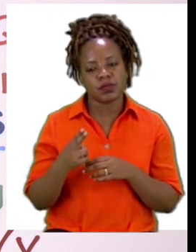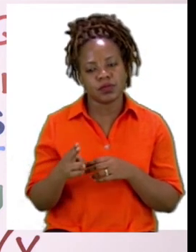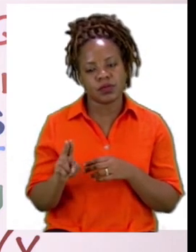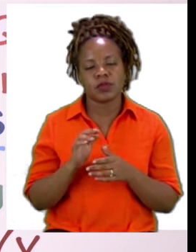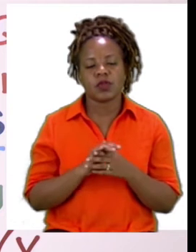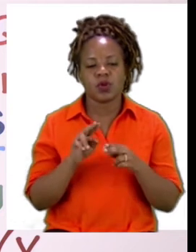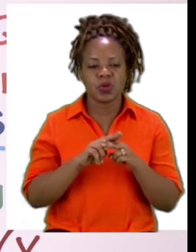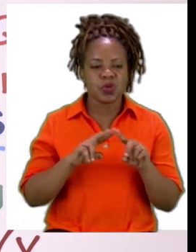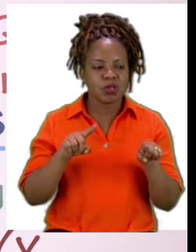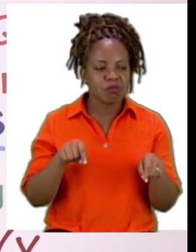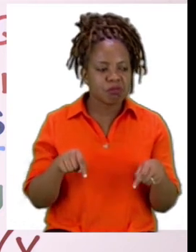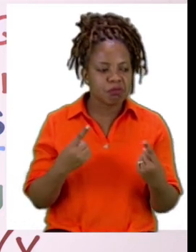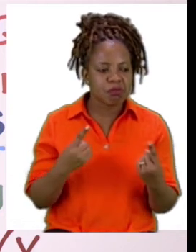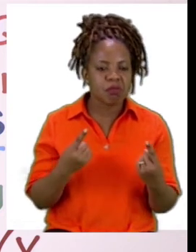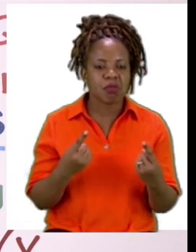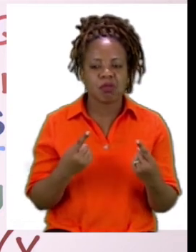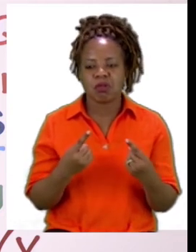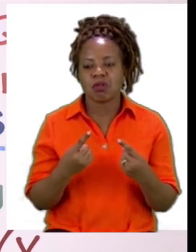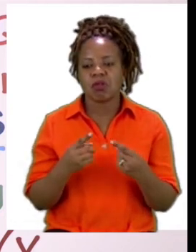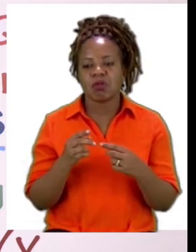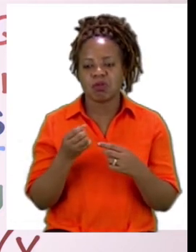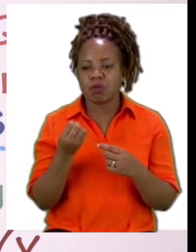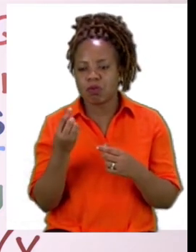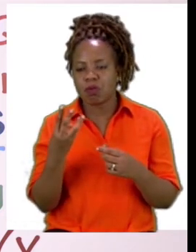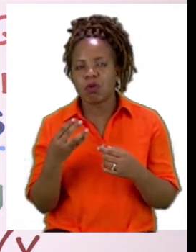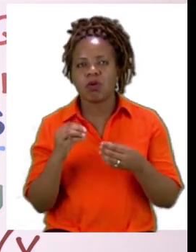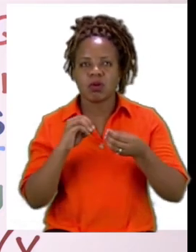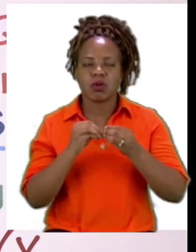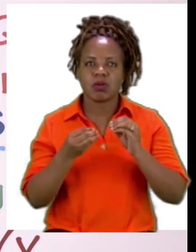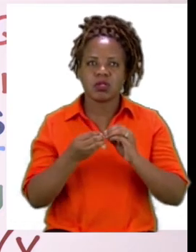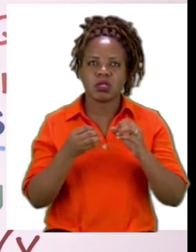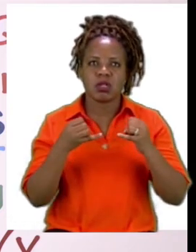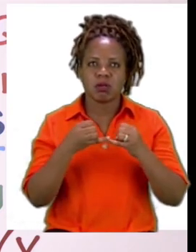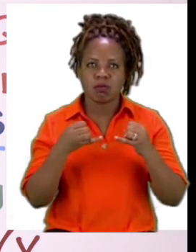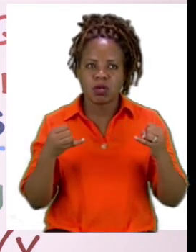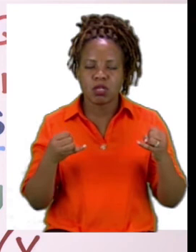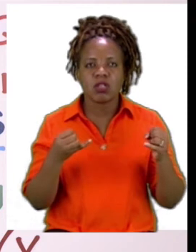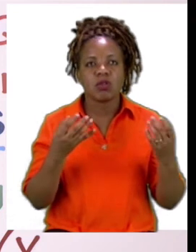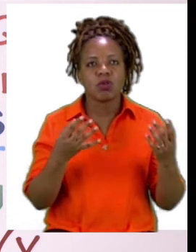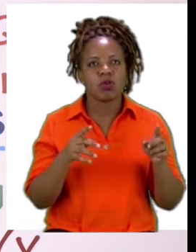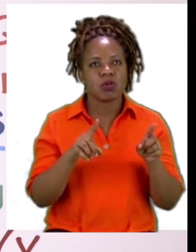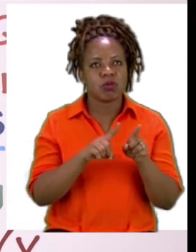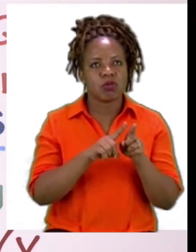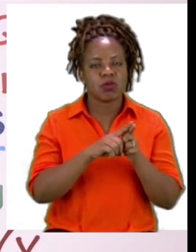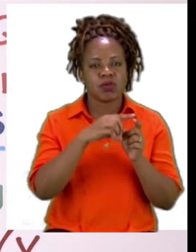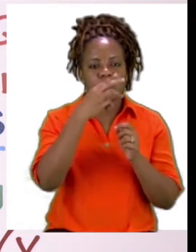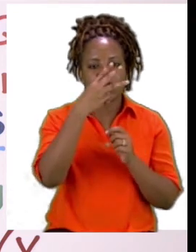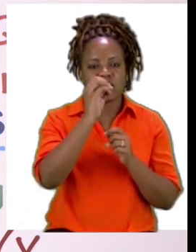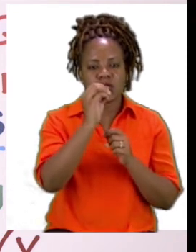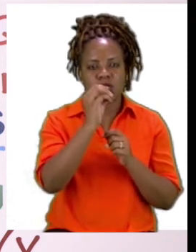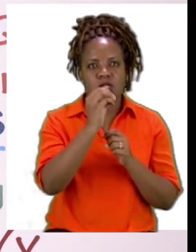counters or your number line, or you can use this method of adding for your final